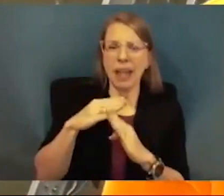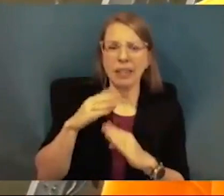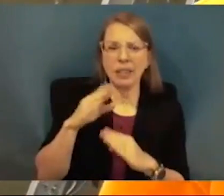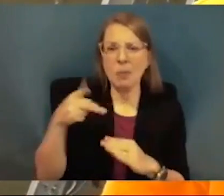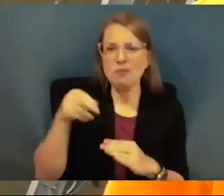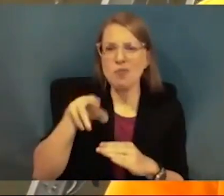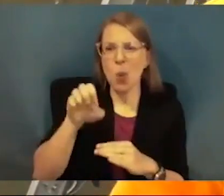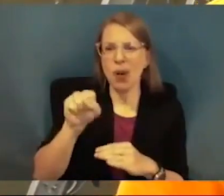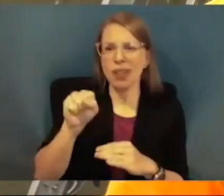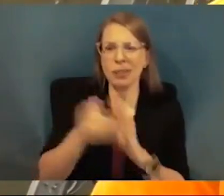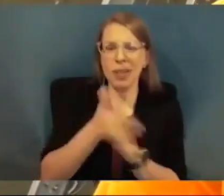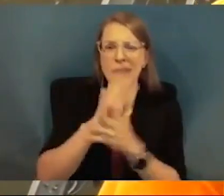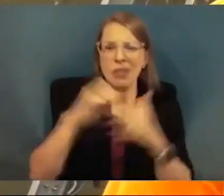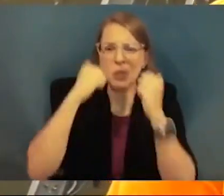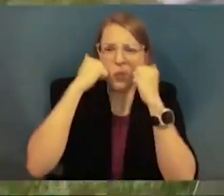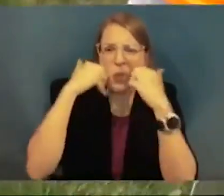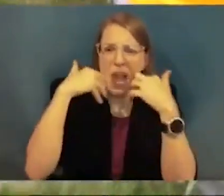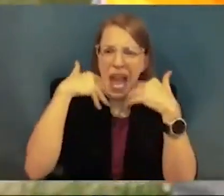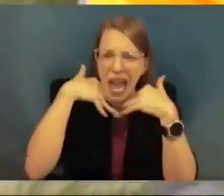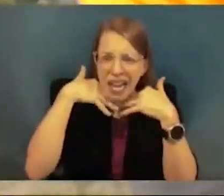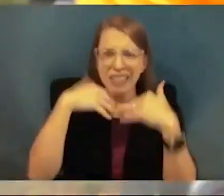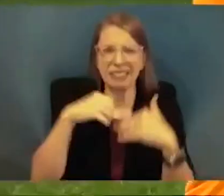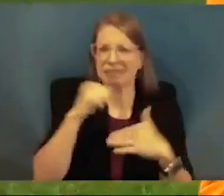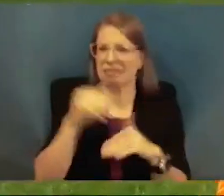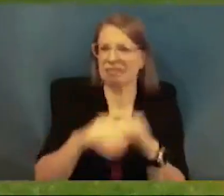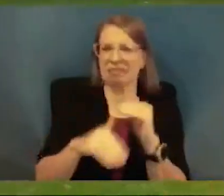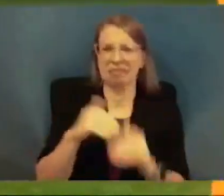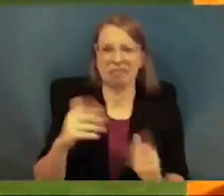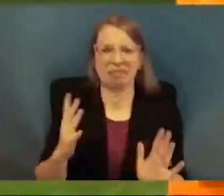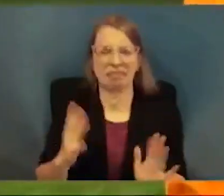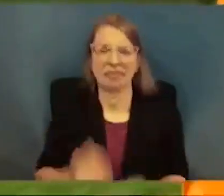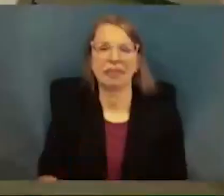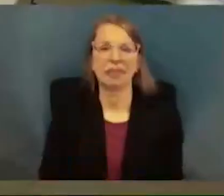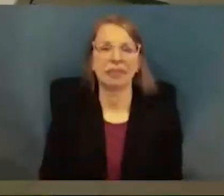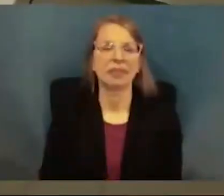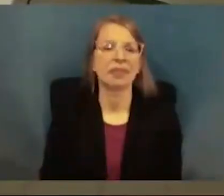sweaty, and it's just uncomfortable.